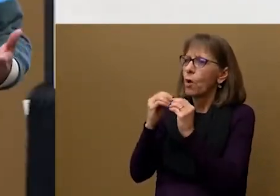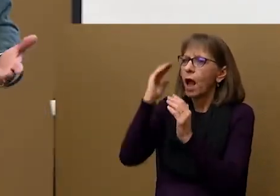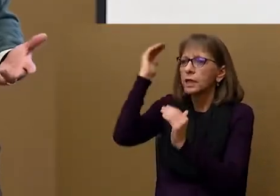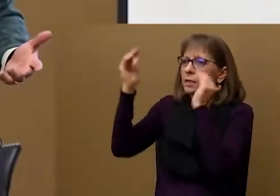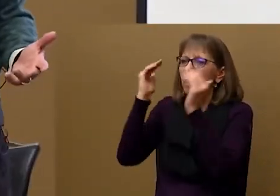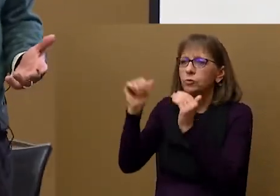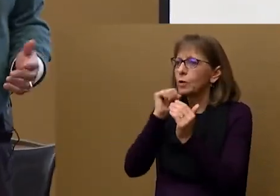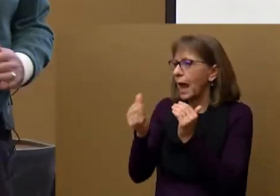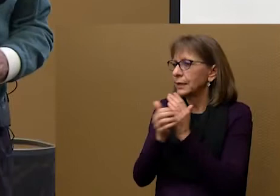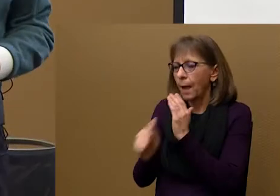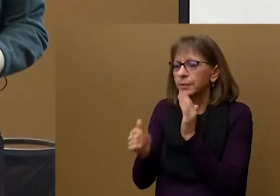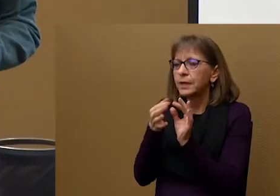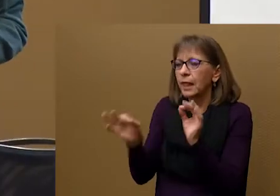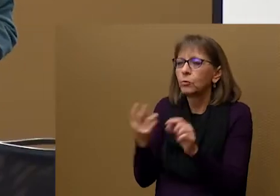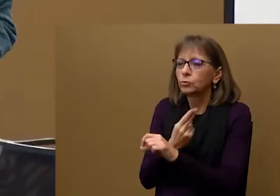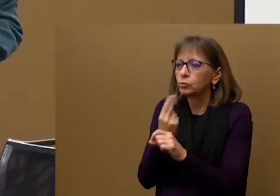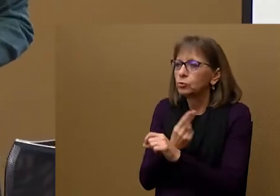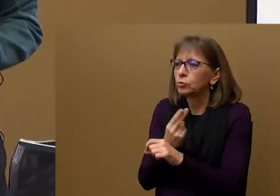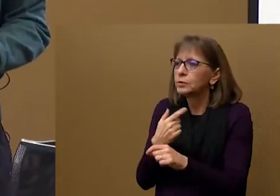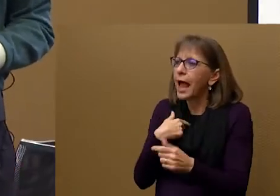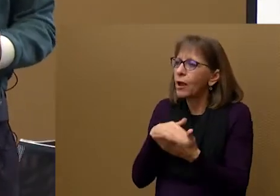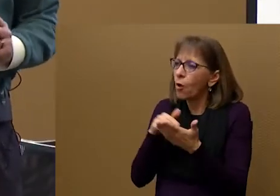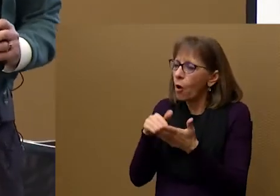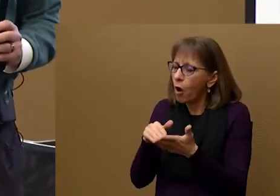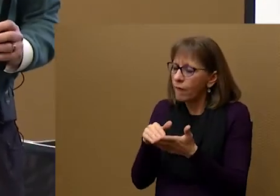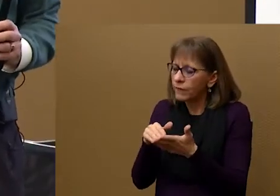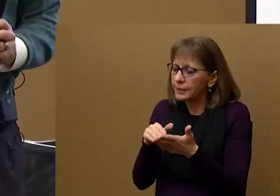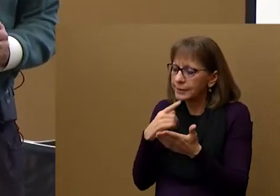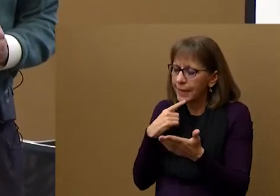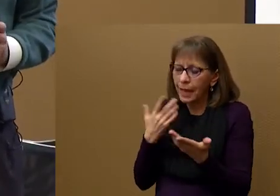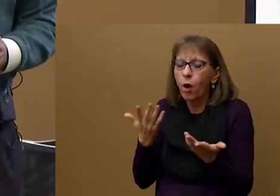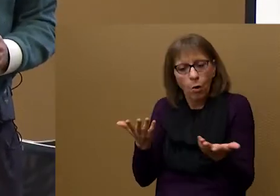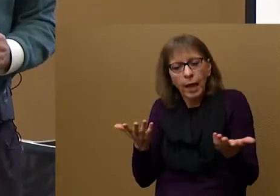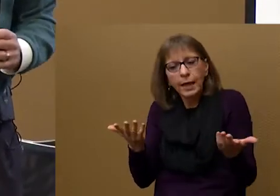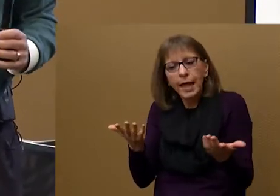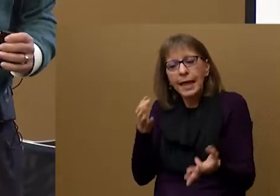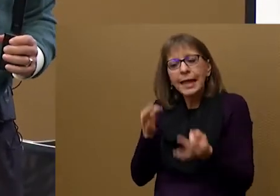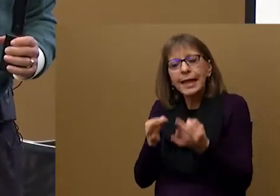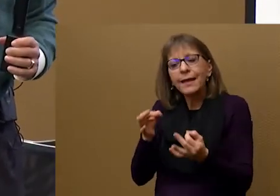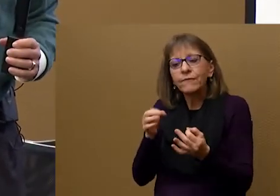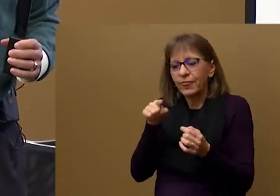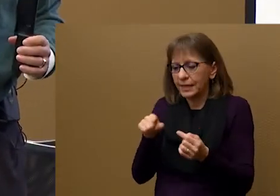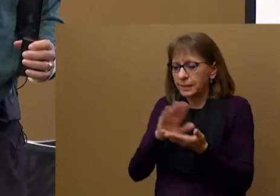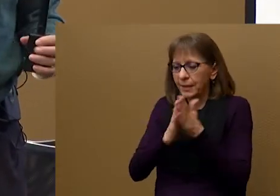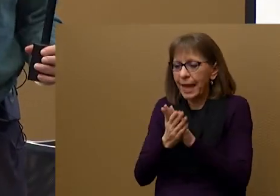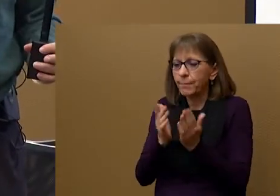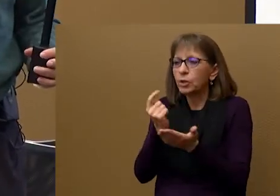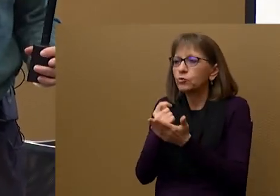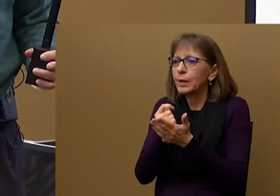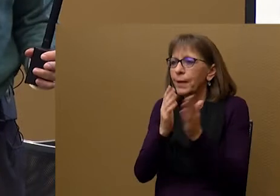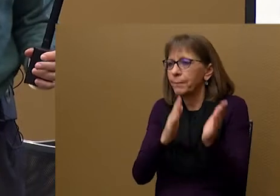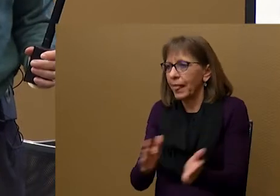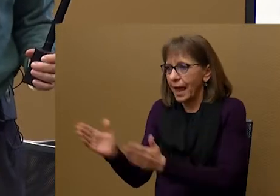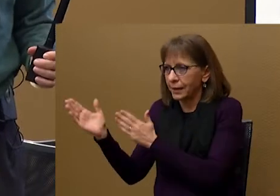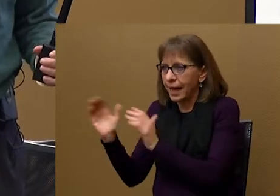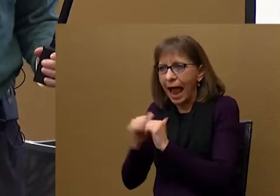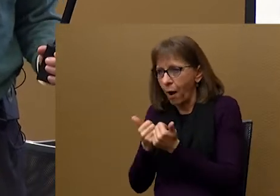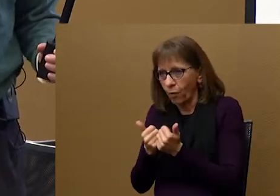aren't competent language users. I often say to people, how do you turn this into a treatment plan? What would be the treatment plan